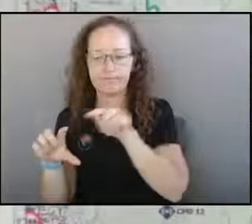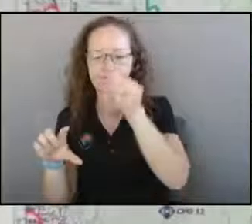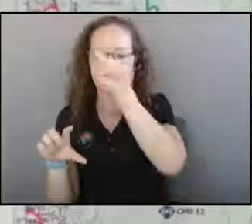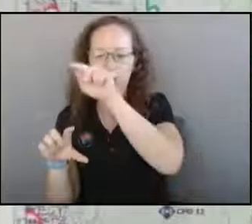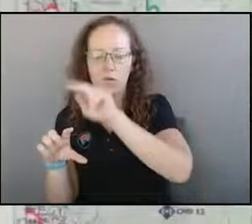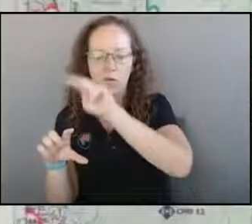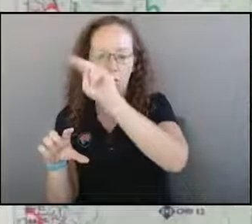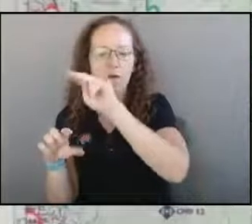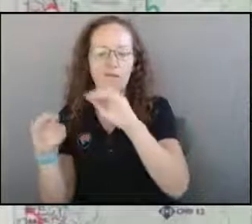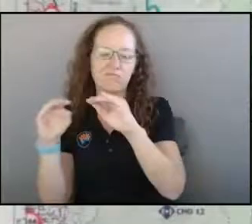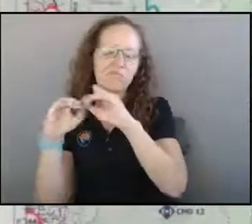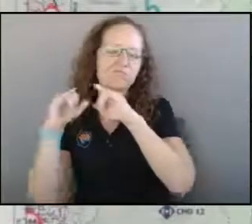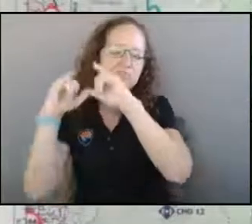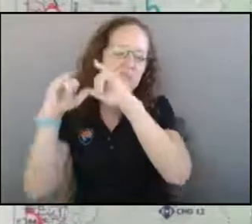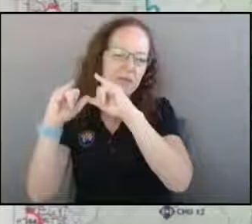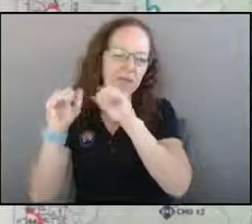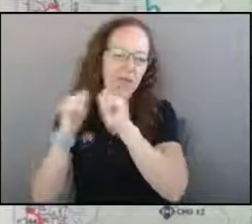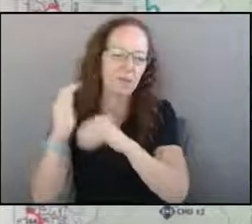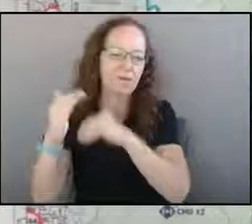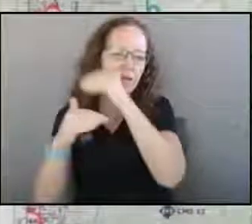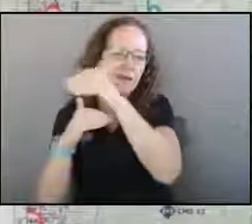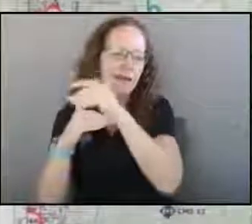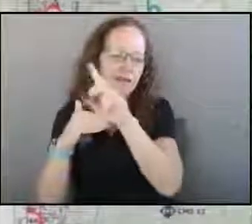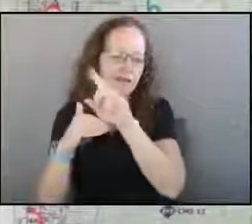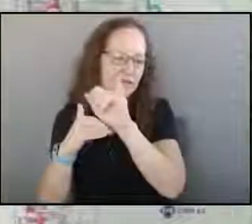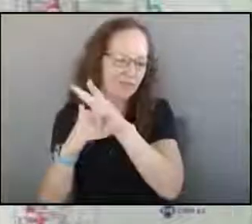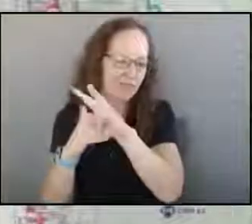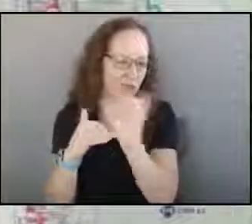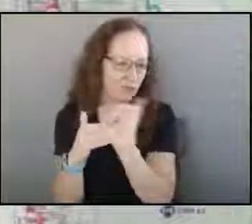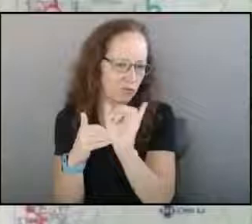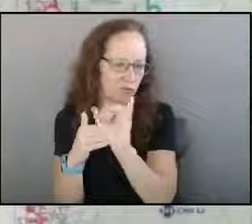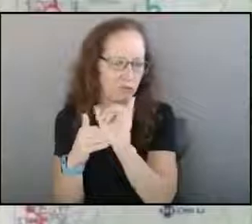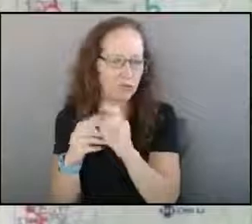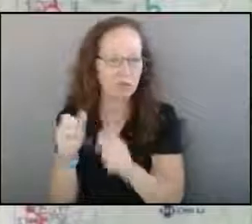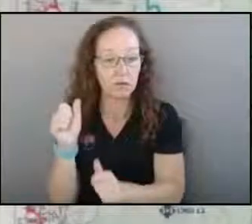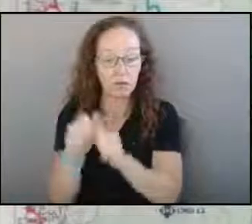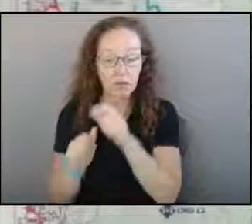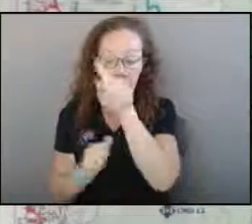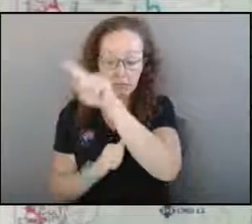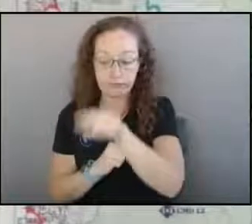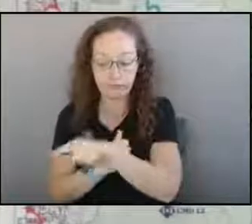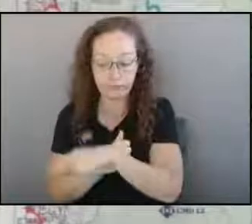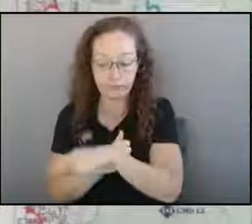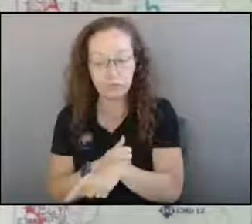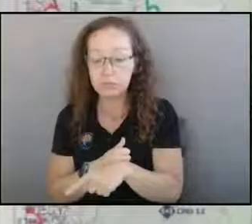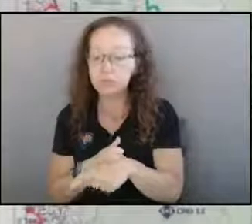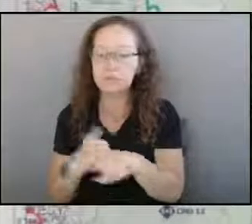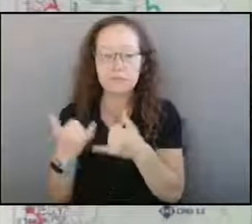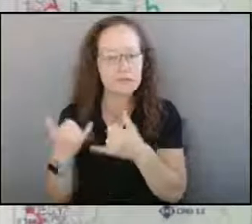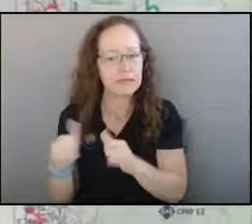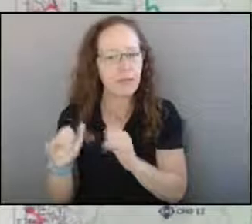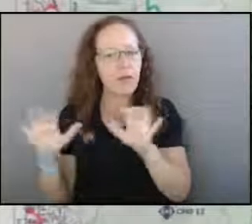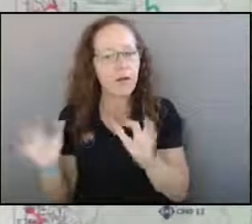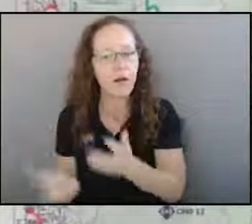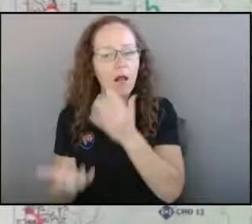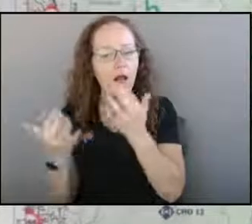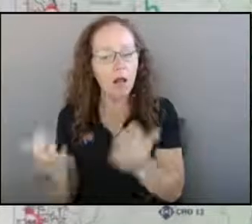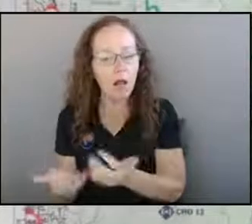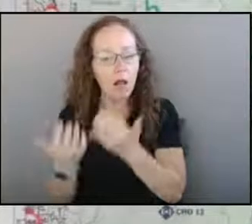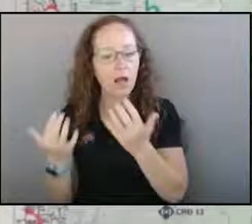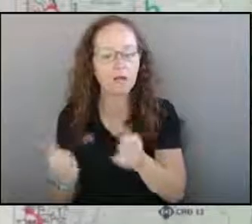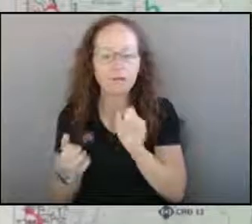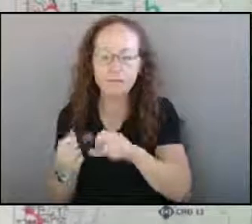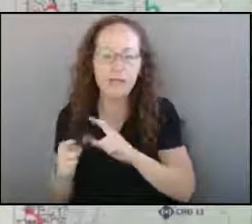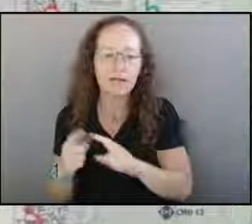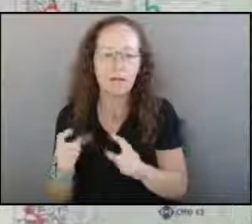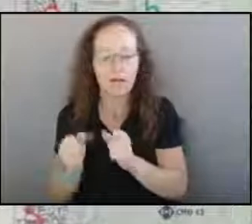next division there. But for the most part, that area still remained active, but not in a lot of overall growth and